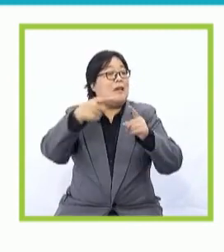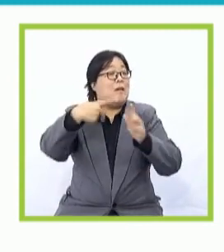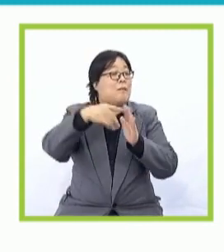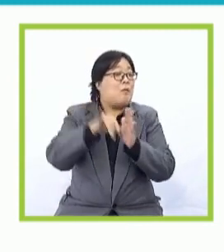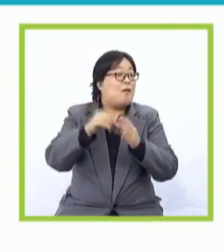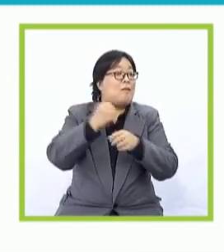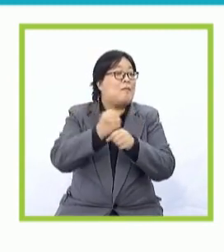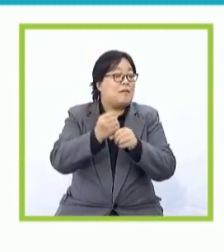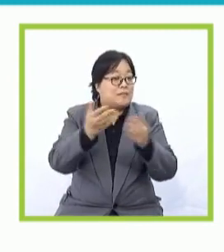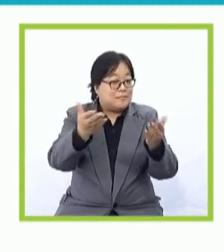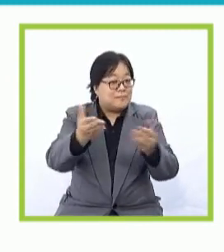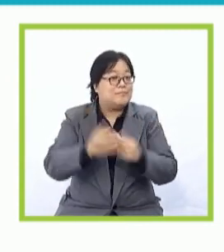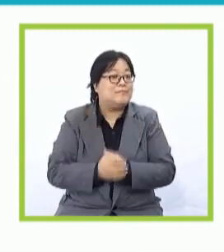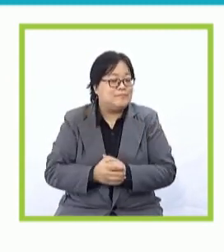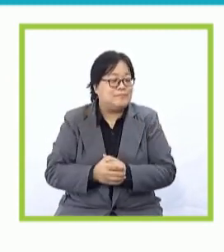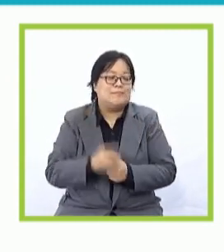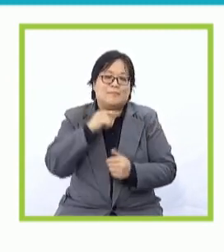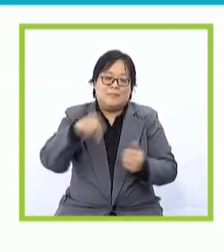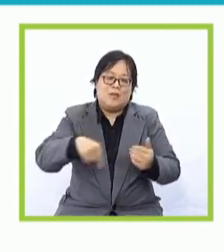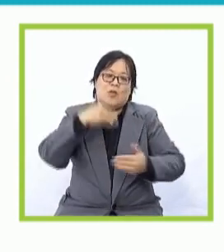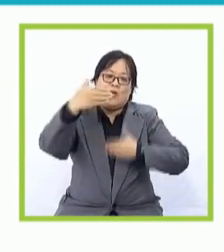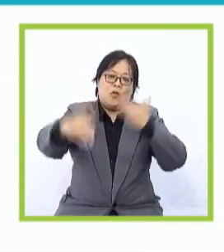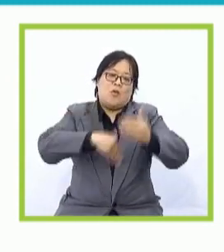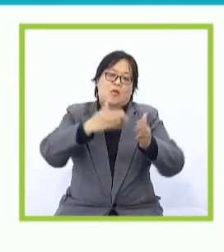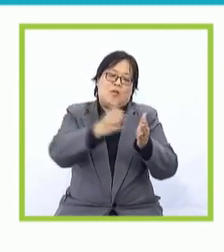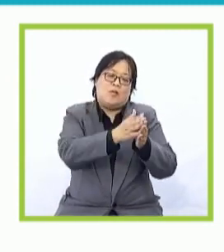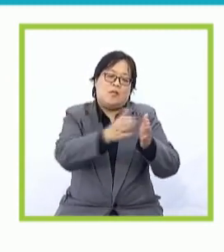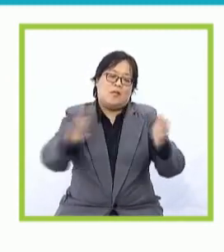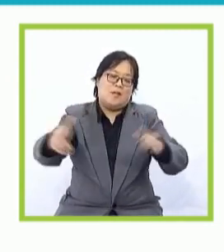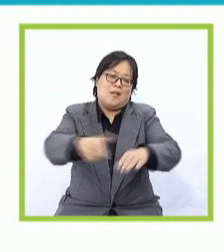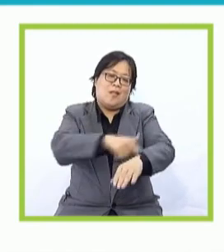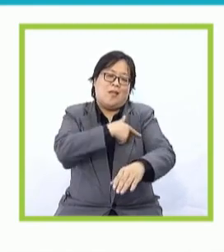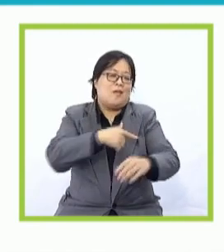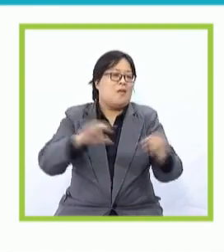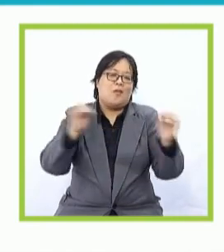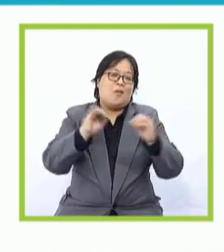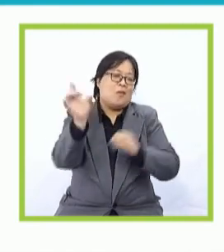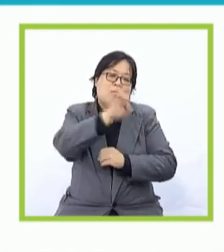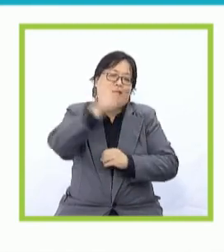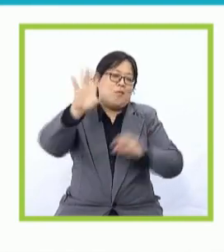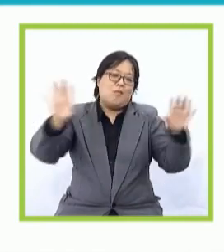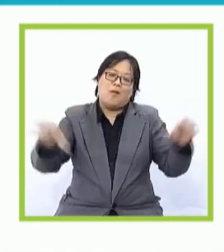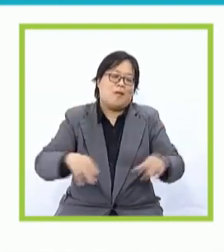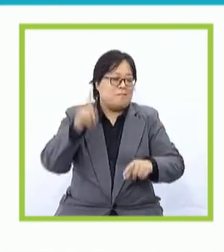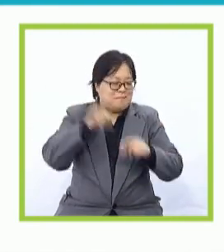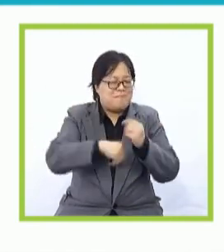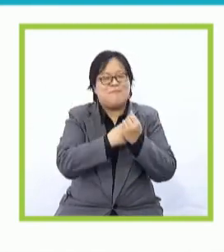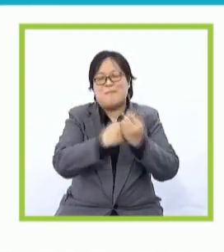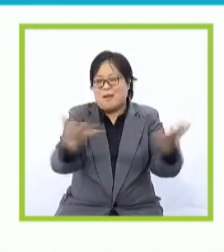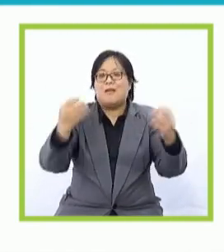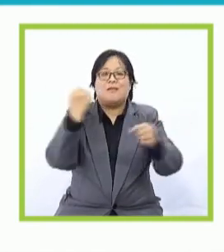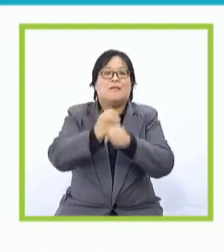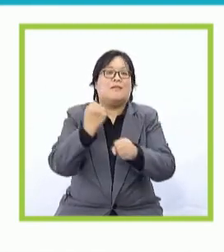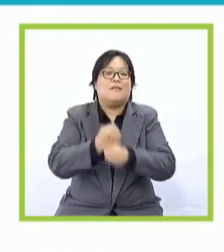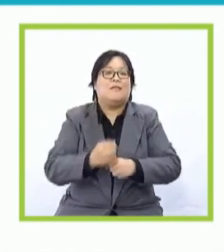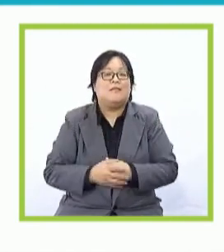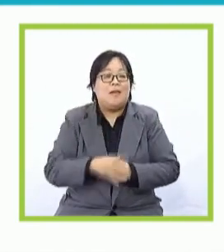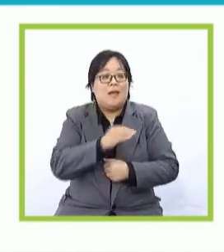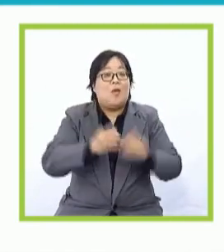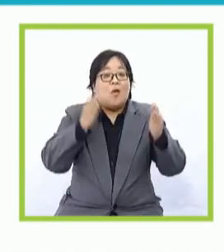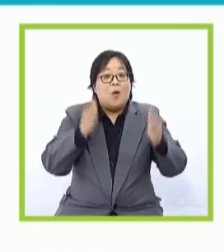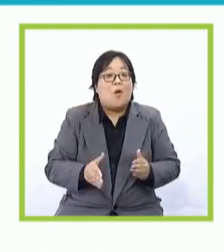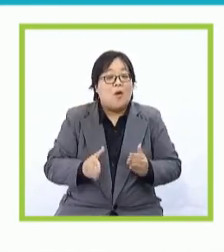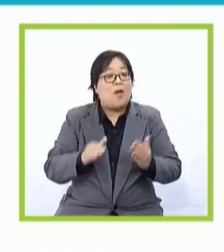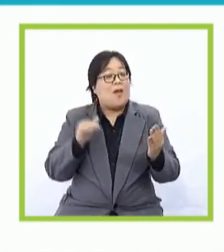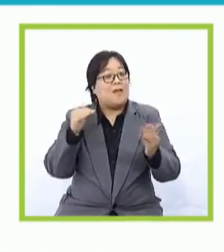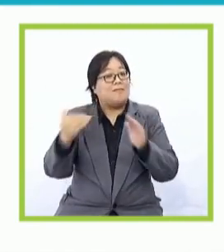would be, this is a long-term process. There is no silver bullet. You need to do a bunch of things. And the people who are